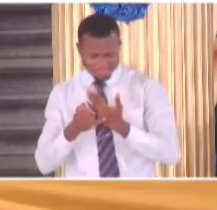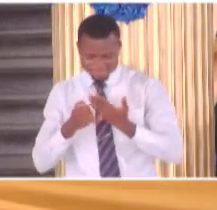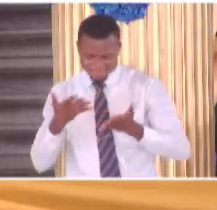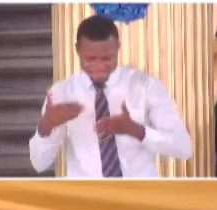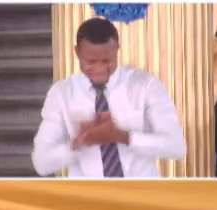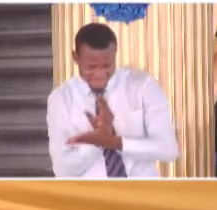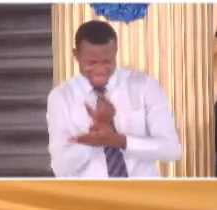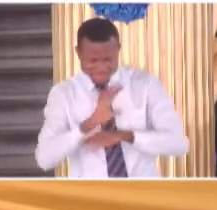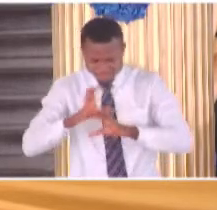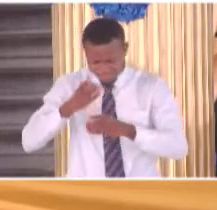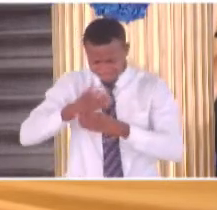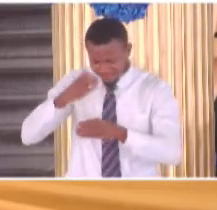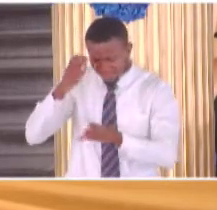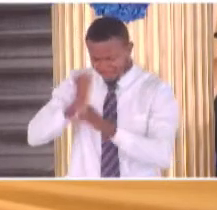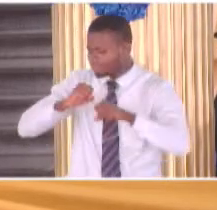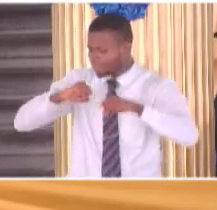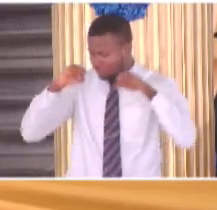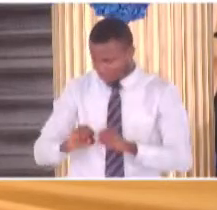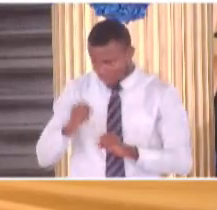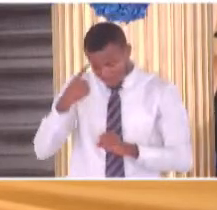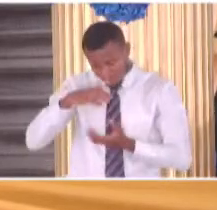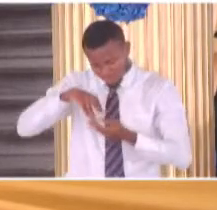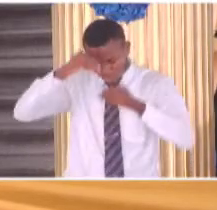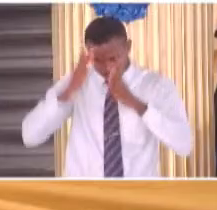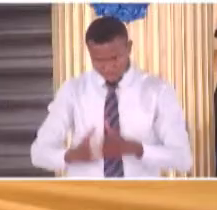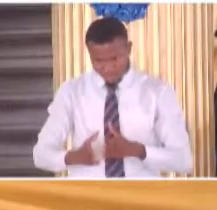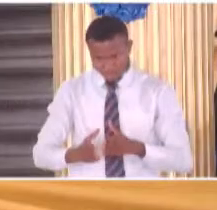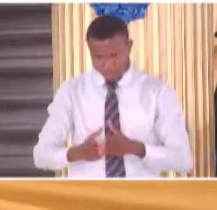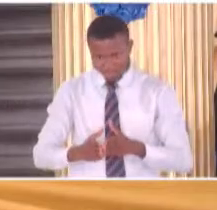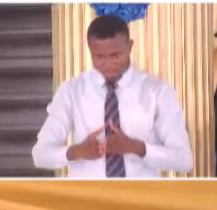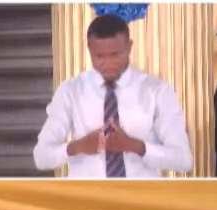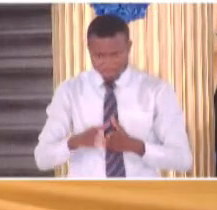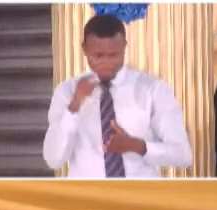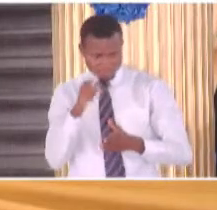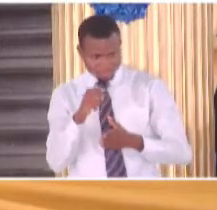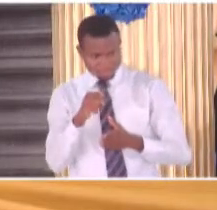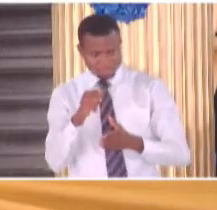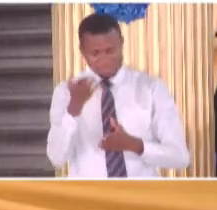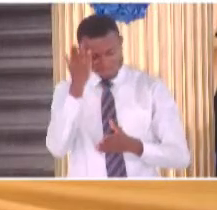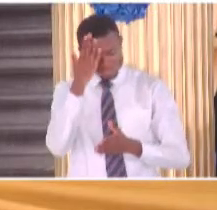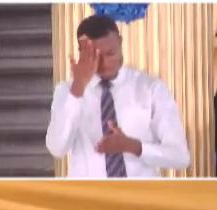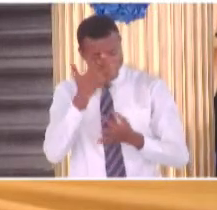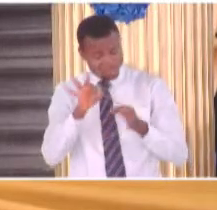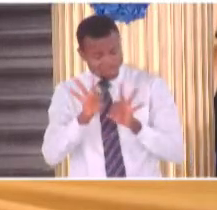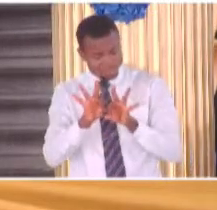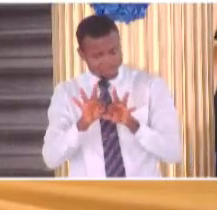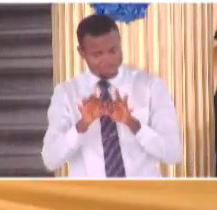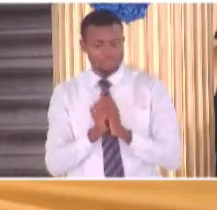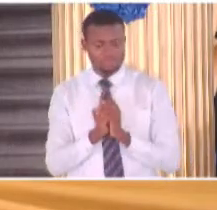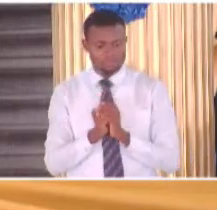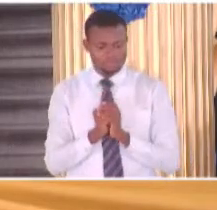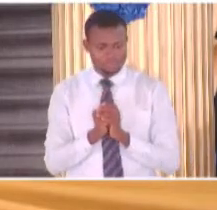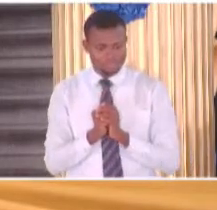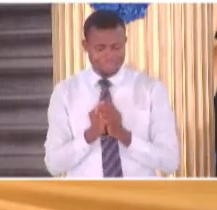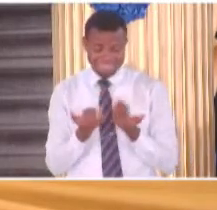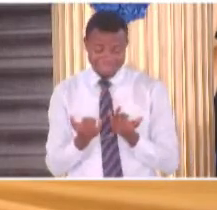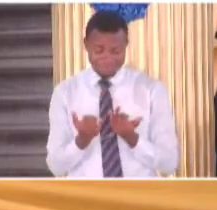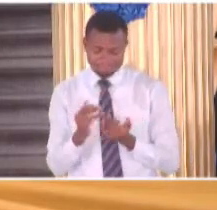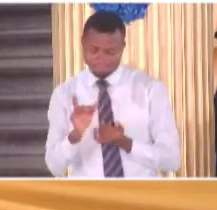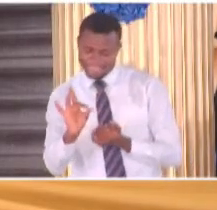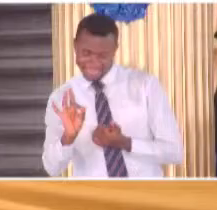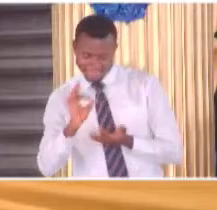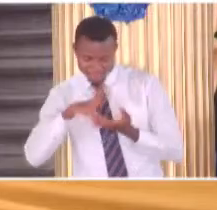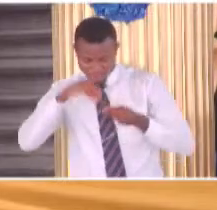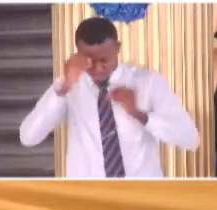creative potential of our students, is one such initiative. 8 students